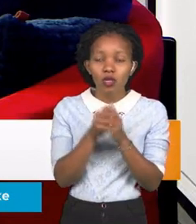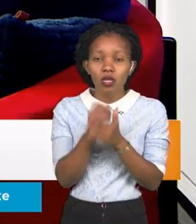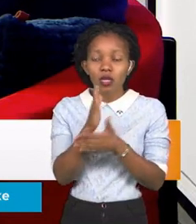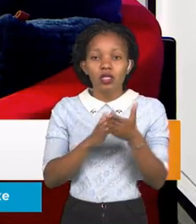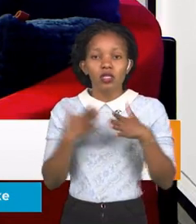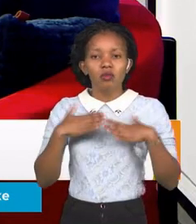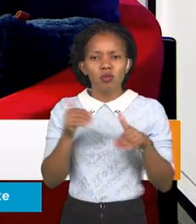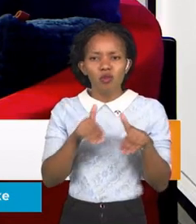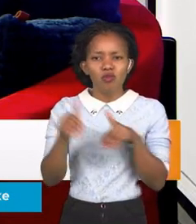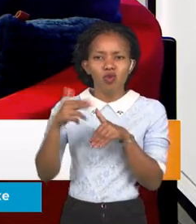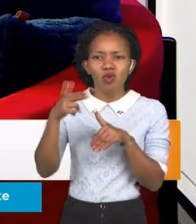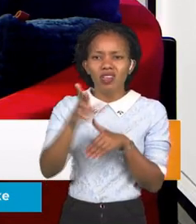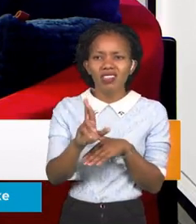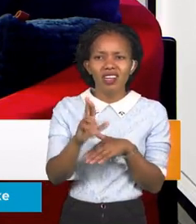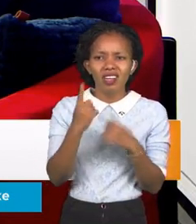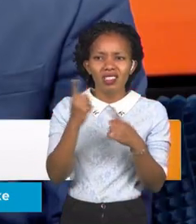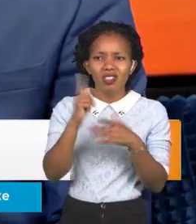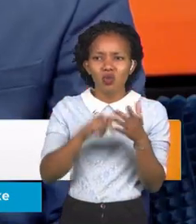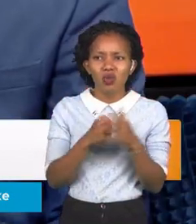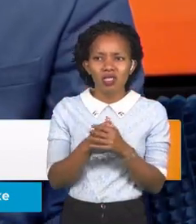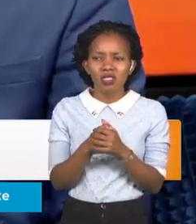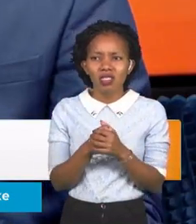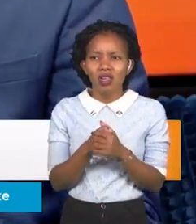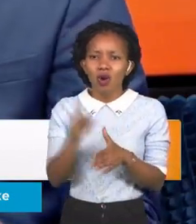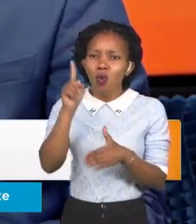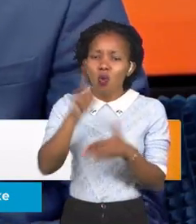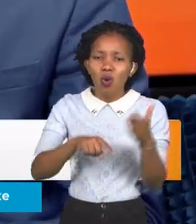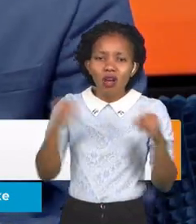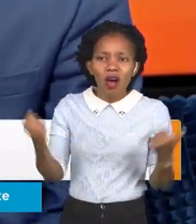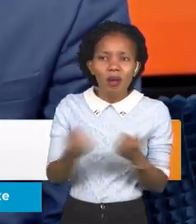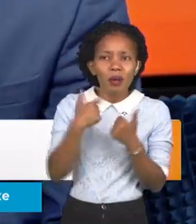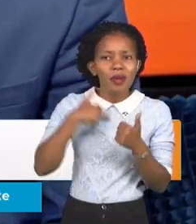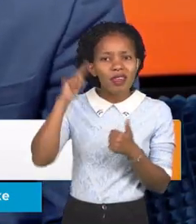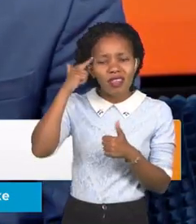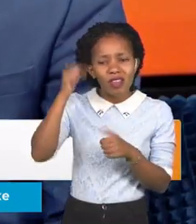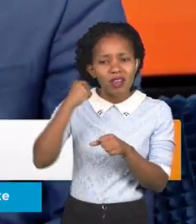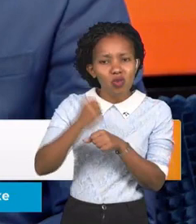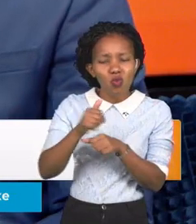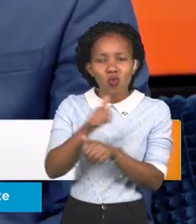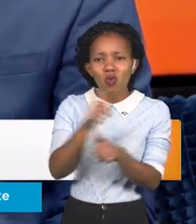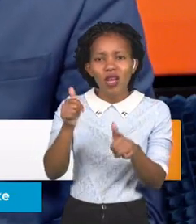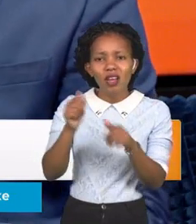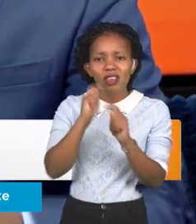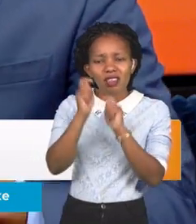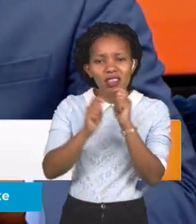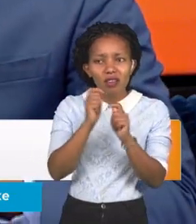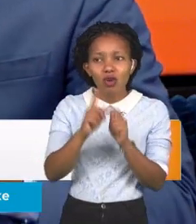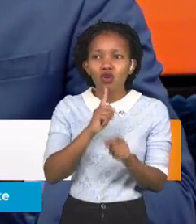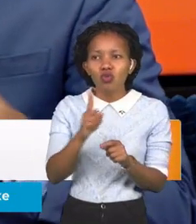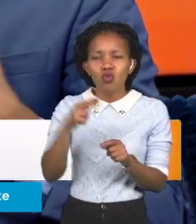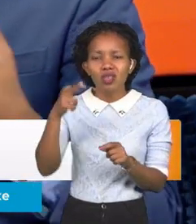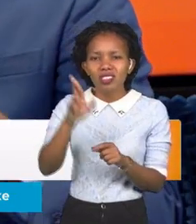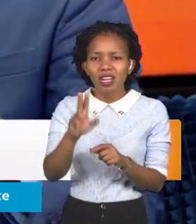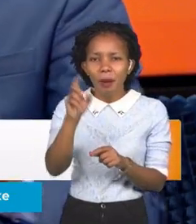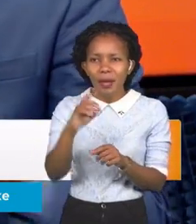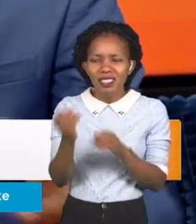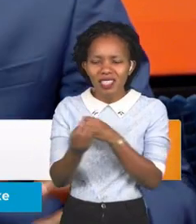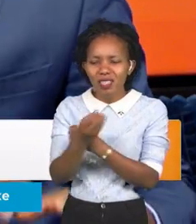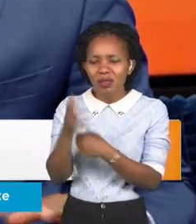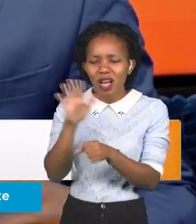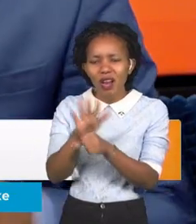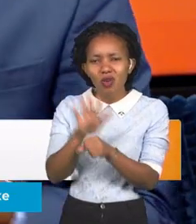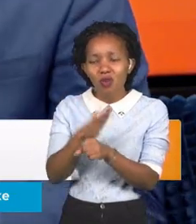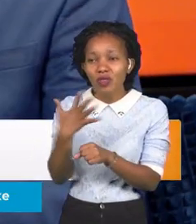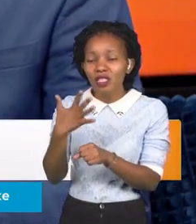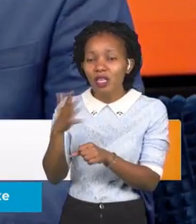even follow up to their child and yes. knock on their doors. What happened? I think I performed well in this interview. Mm-hmm. You see, the child now has to explain. So many things